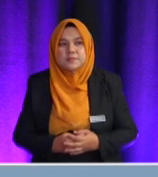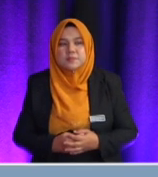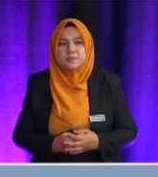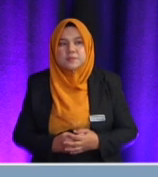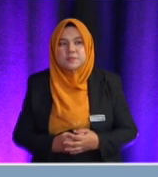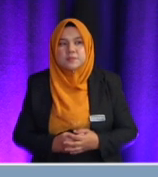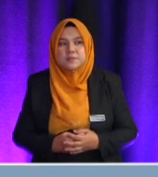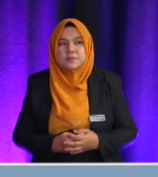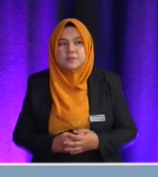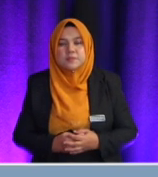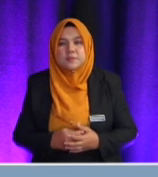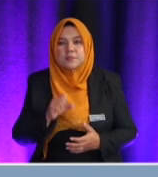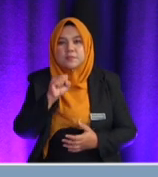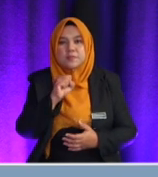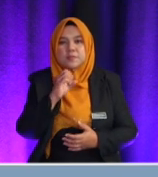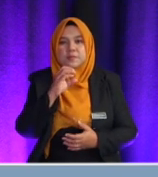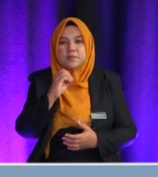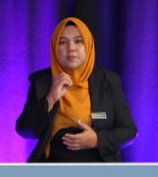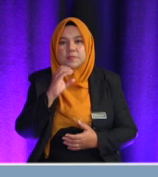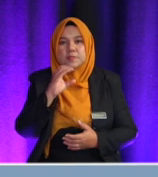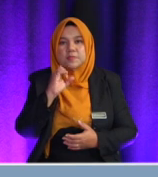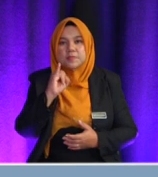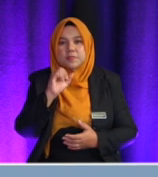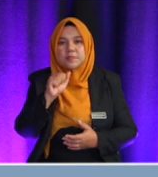Social life.